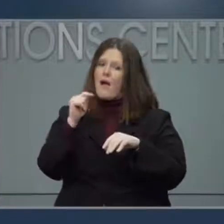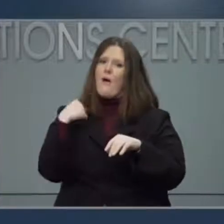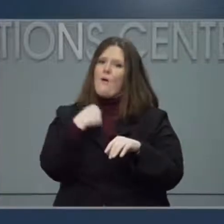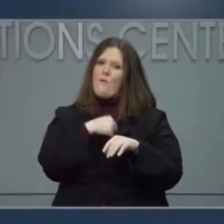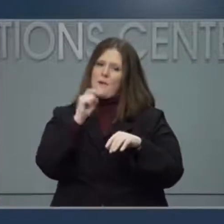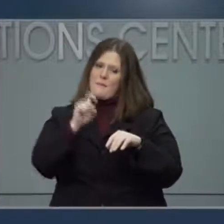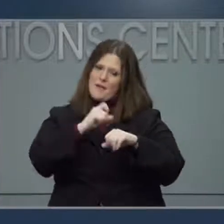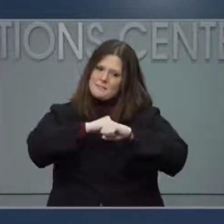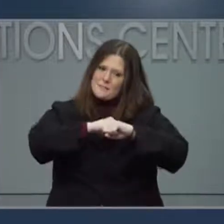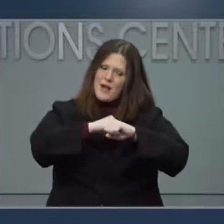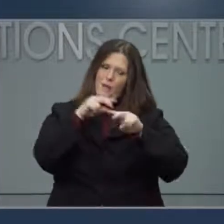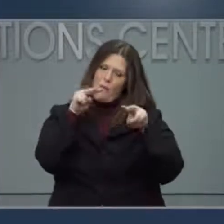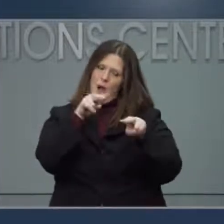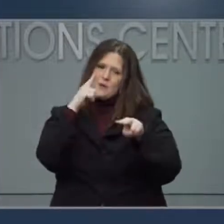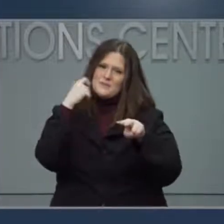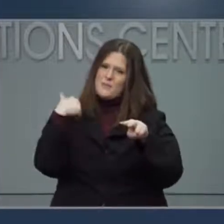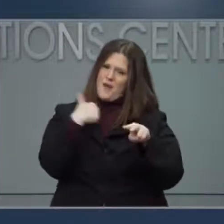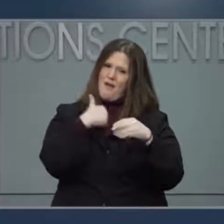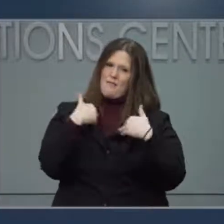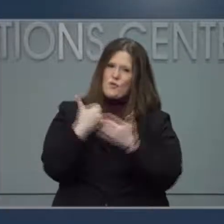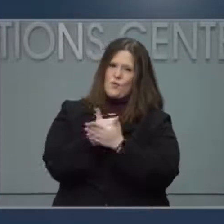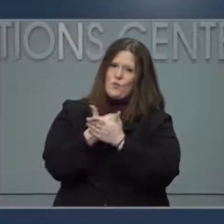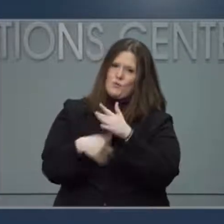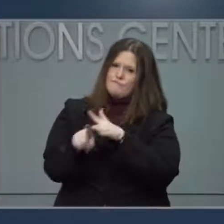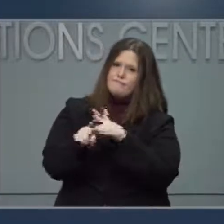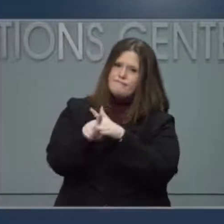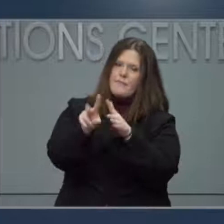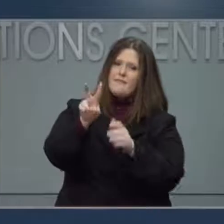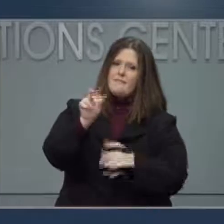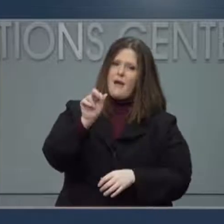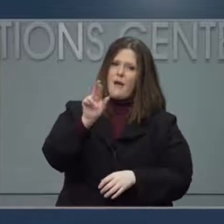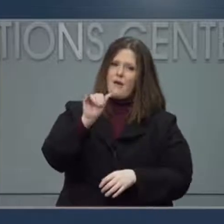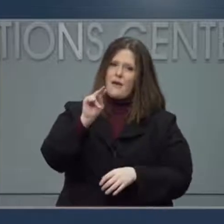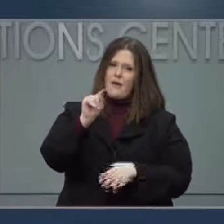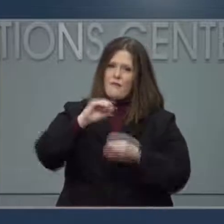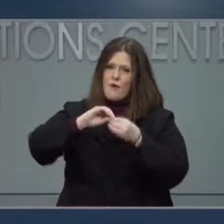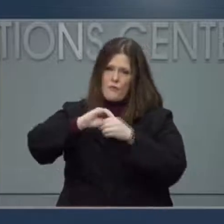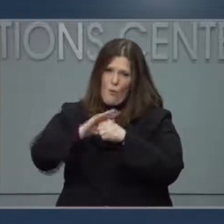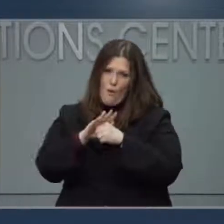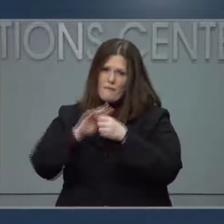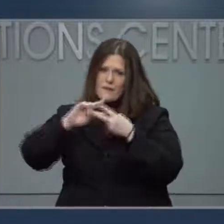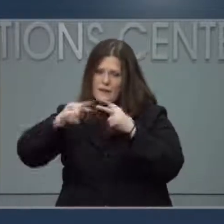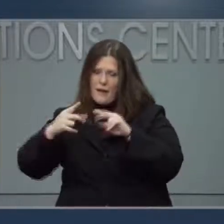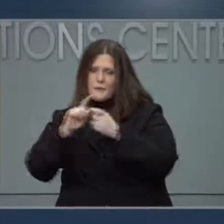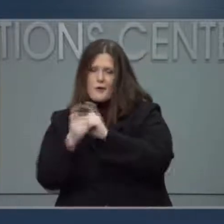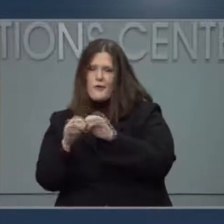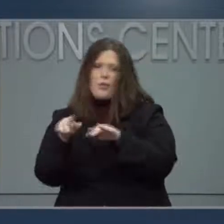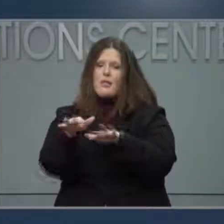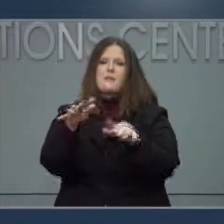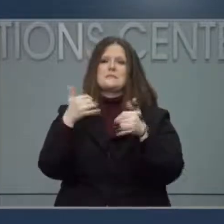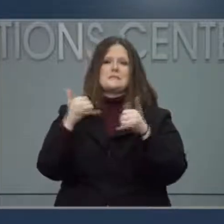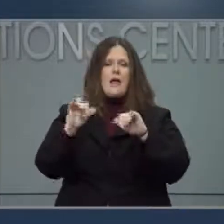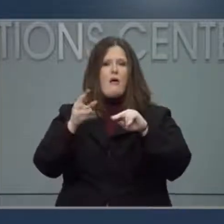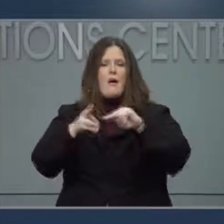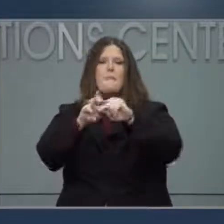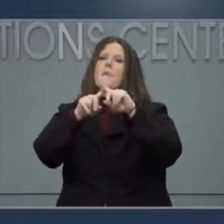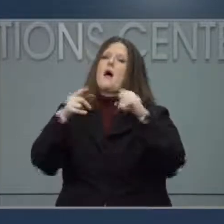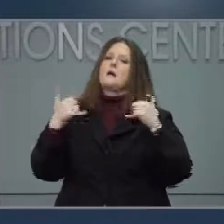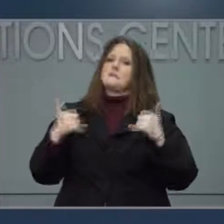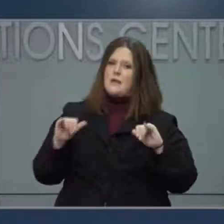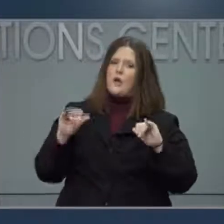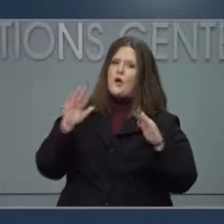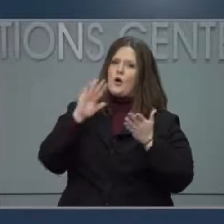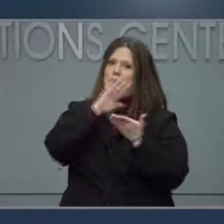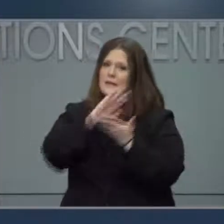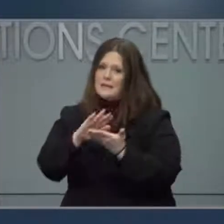yellow line. North Carolina's trajectory in percent of tests returning positive is decreasing, but still above 5%, so this